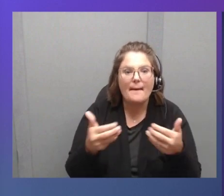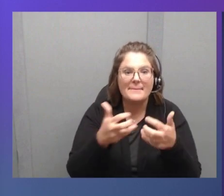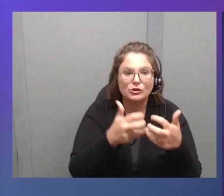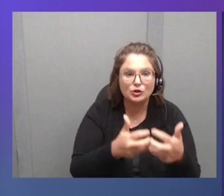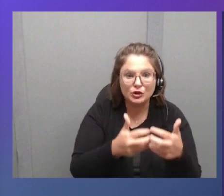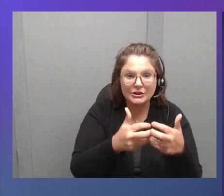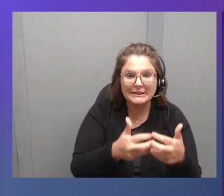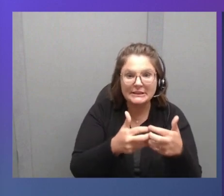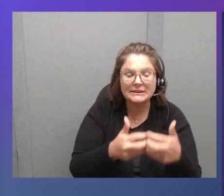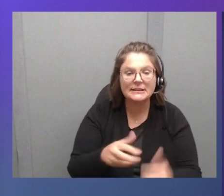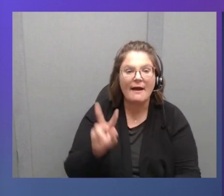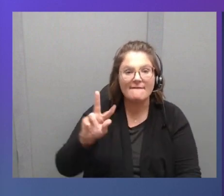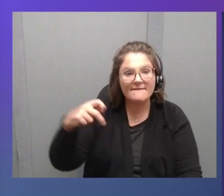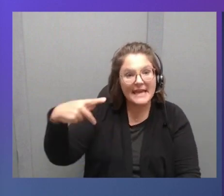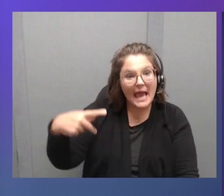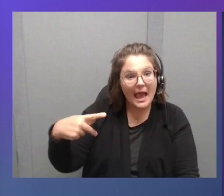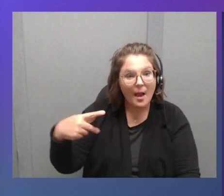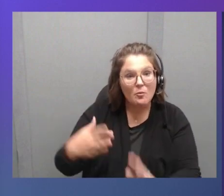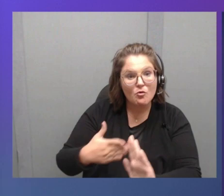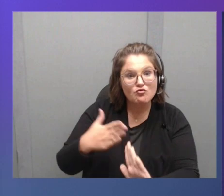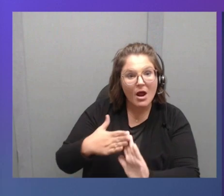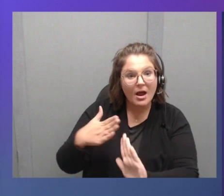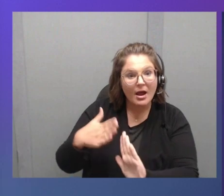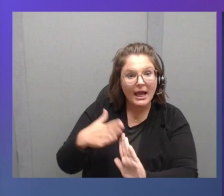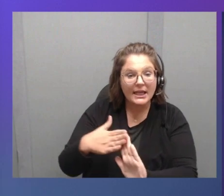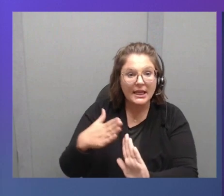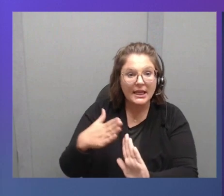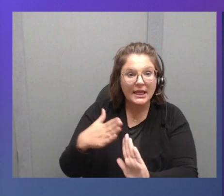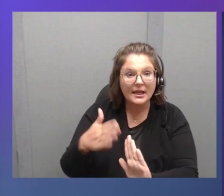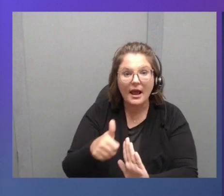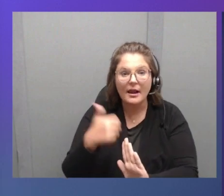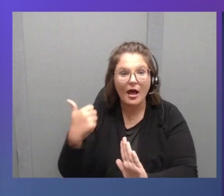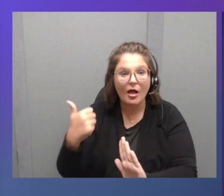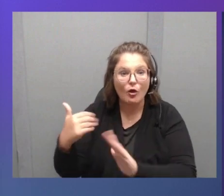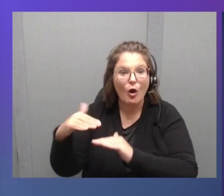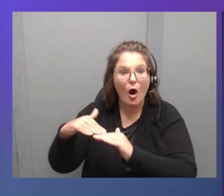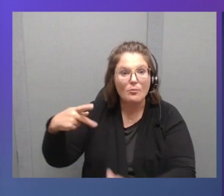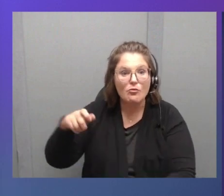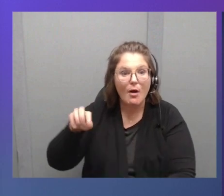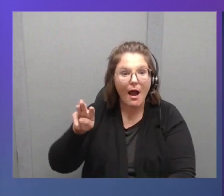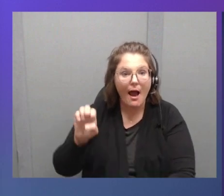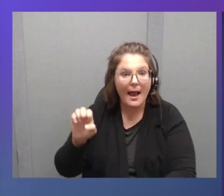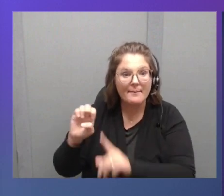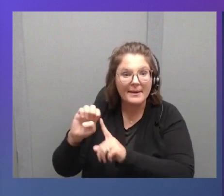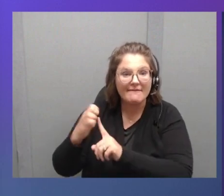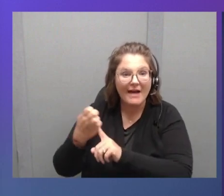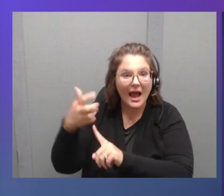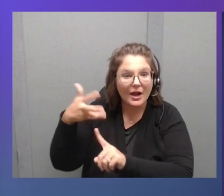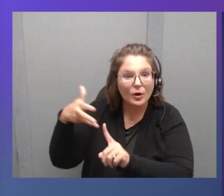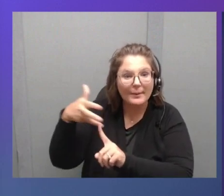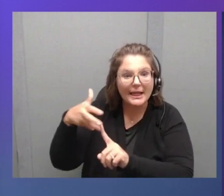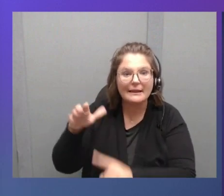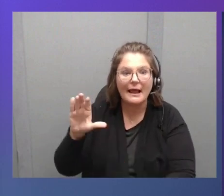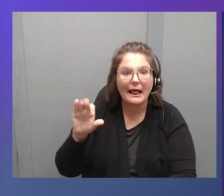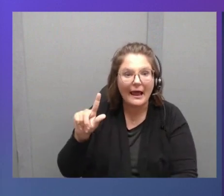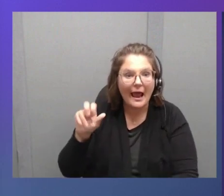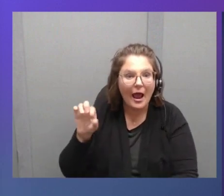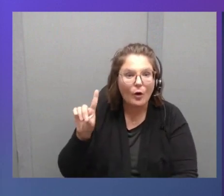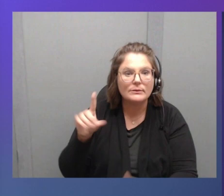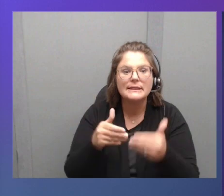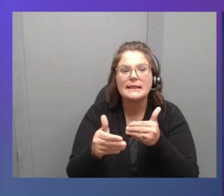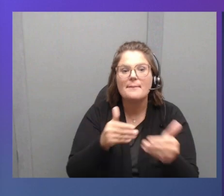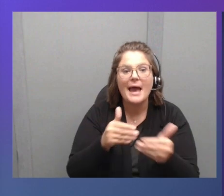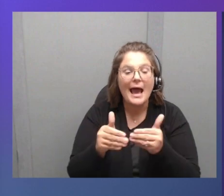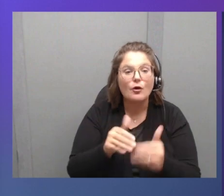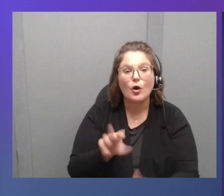a VM running in another on-prem environment or in another cloud. It doesn't really matter. If it runs on Windows or